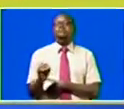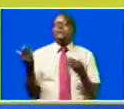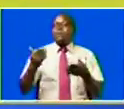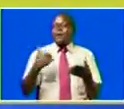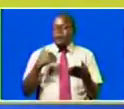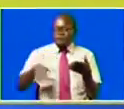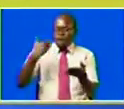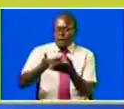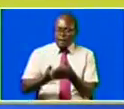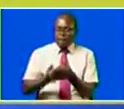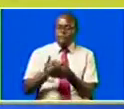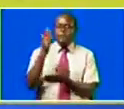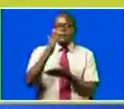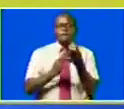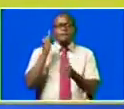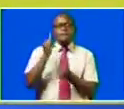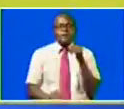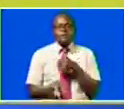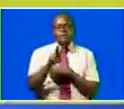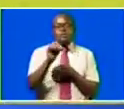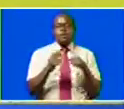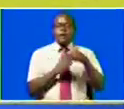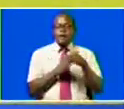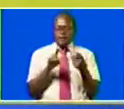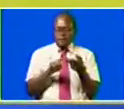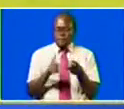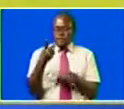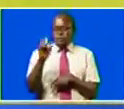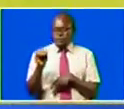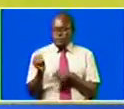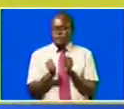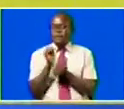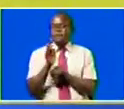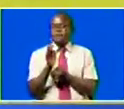they have reached the semi-finals in 2009 and also in 2013.